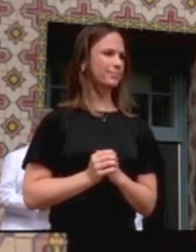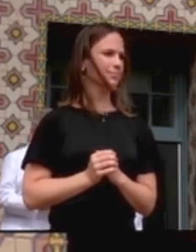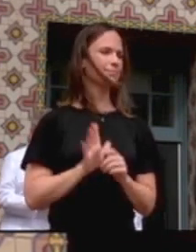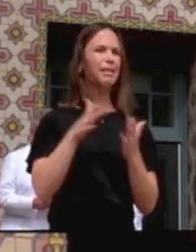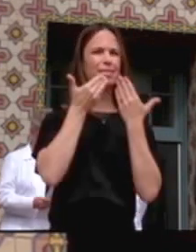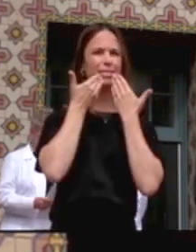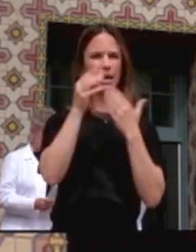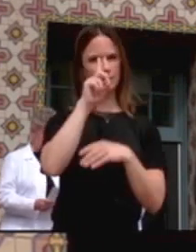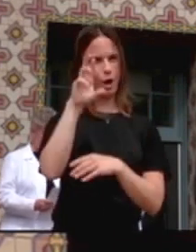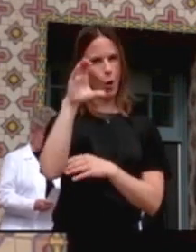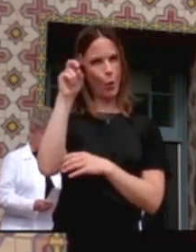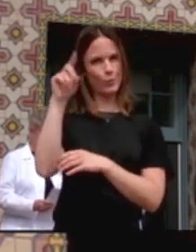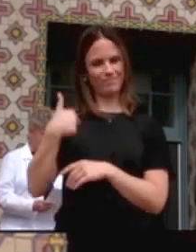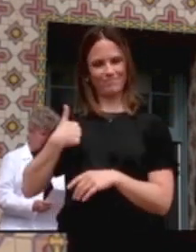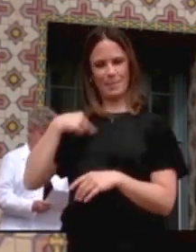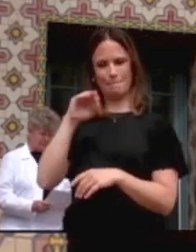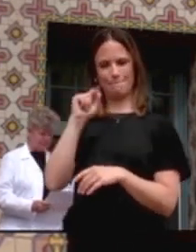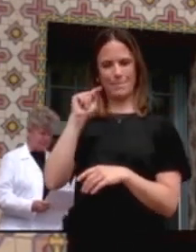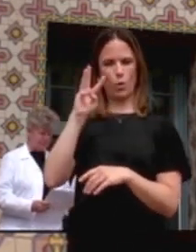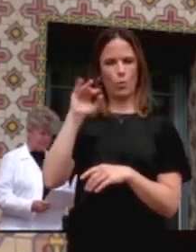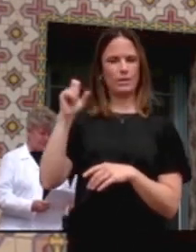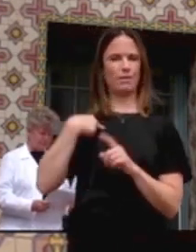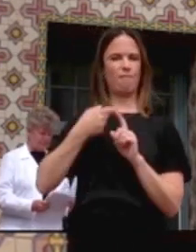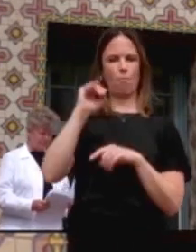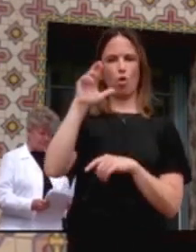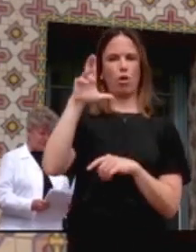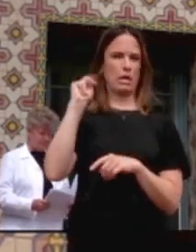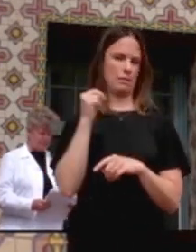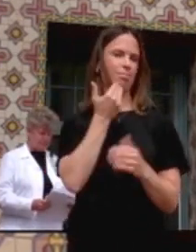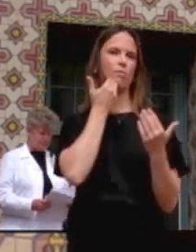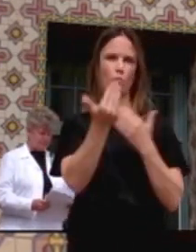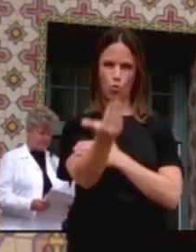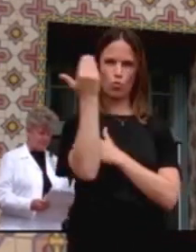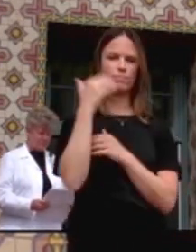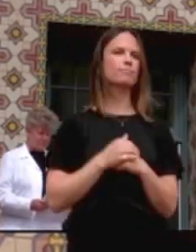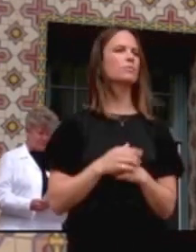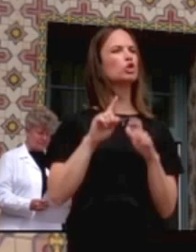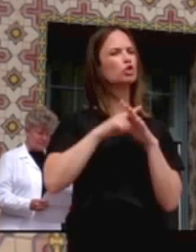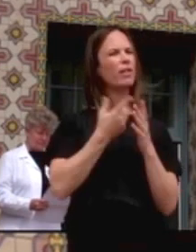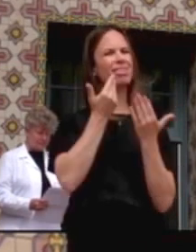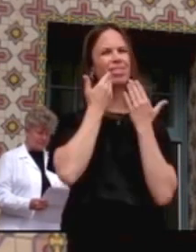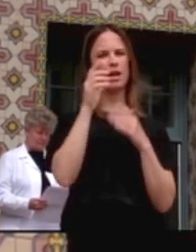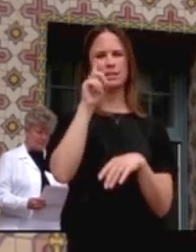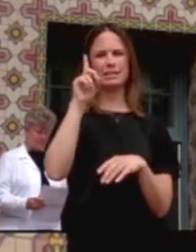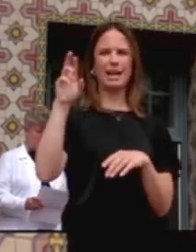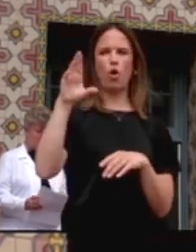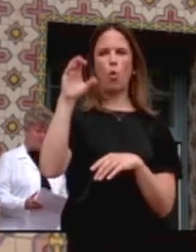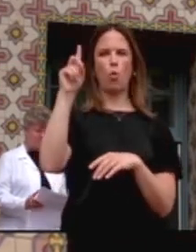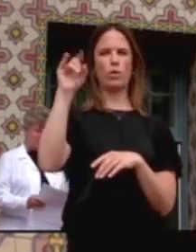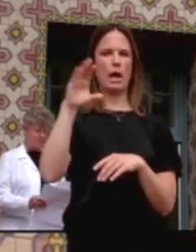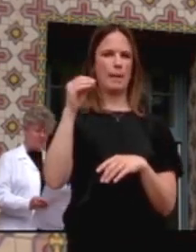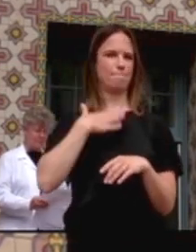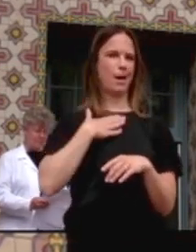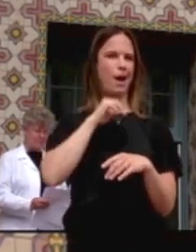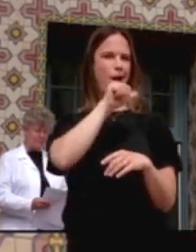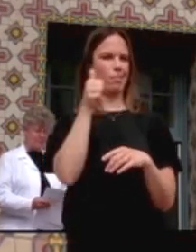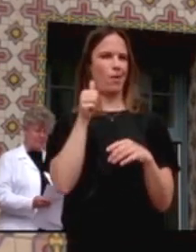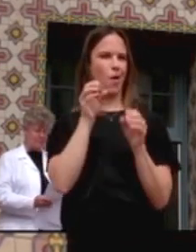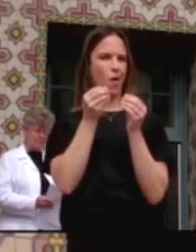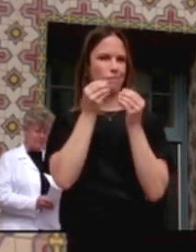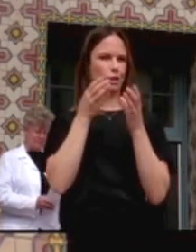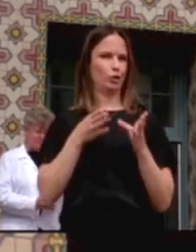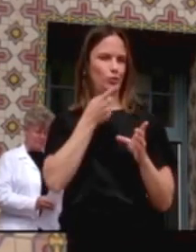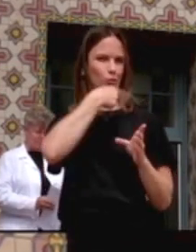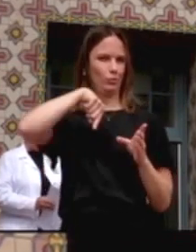Thank you, Dr. Cody. I'm Matt Willis, public health officer for Marin. Good morning. I want to start by thanking Dr. Cody and my fellow health